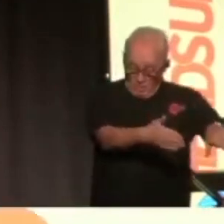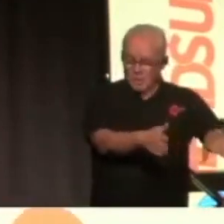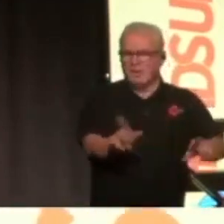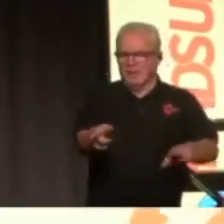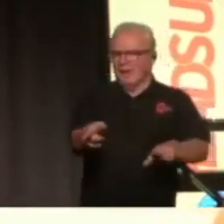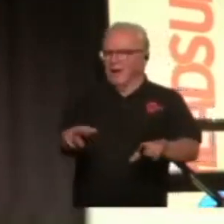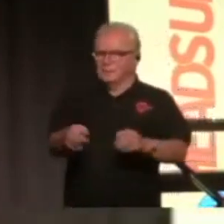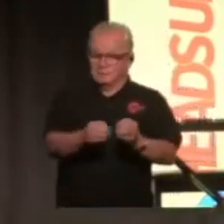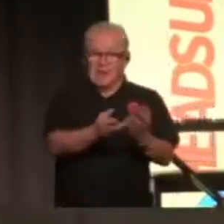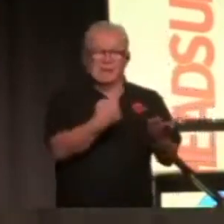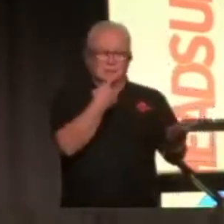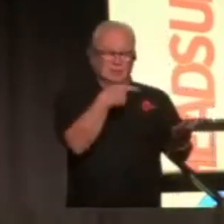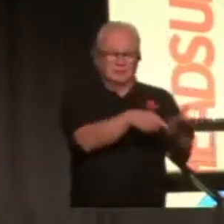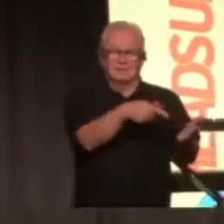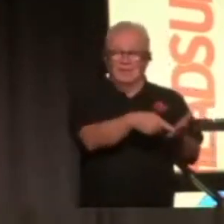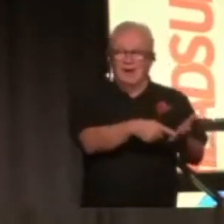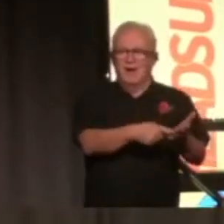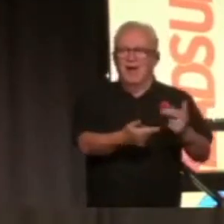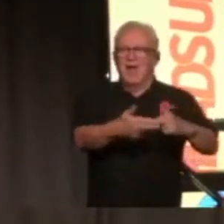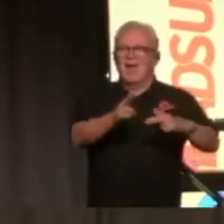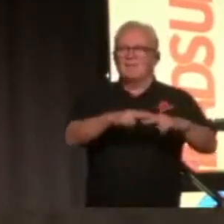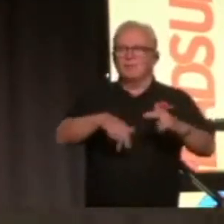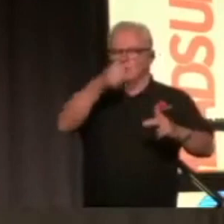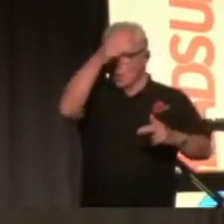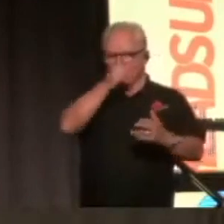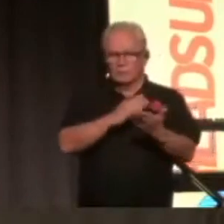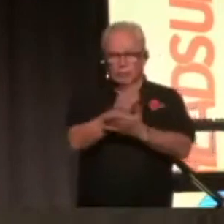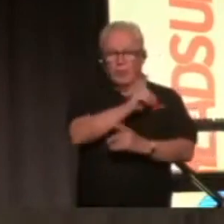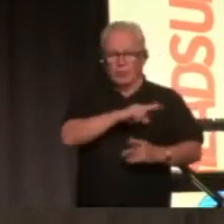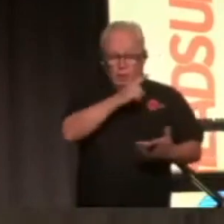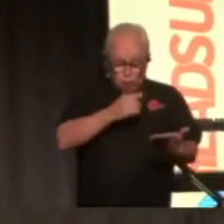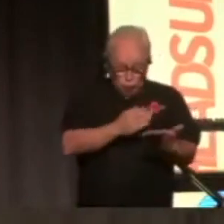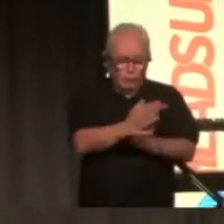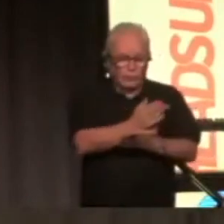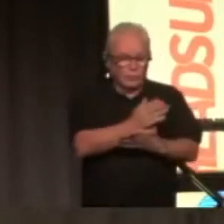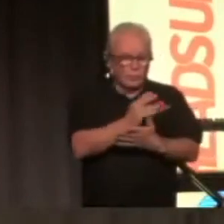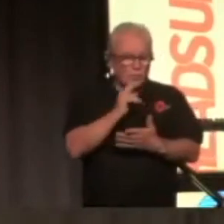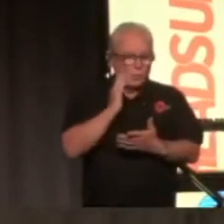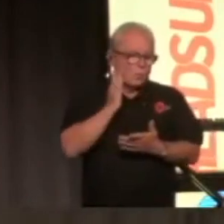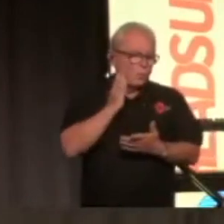says. And the truth, if when you know the truth.